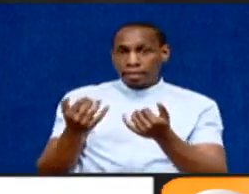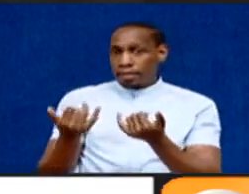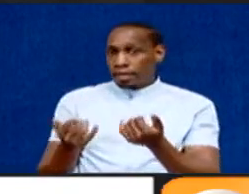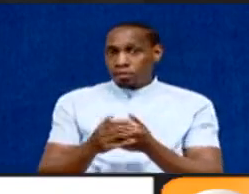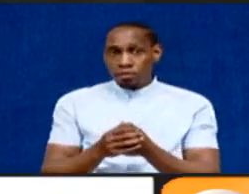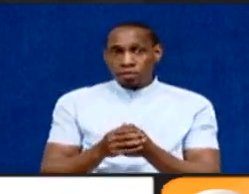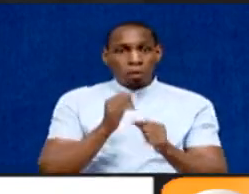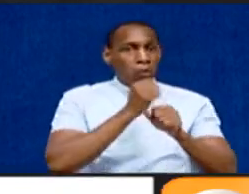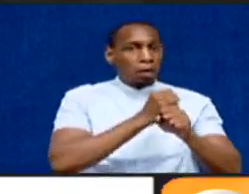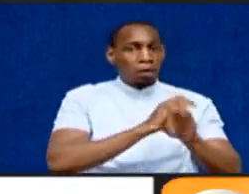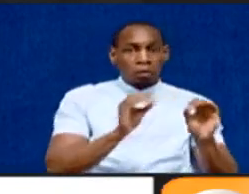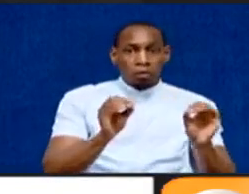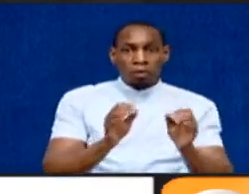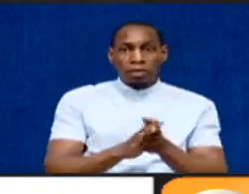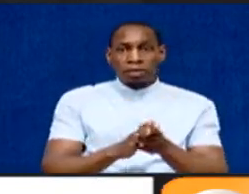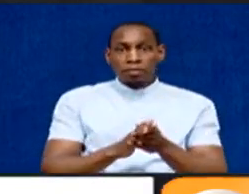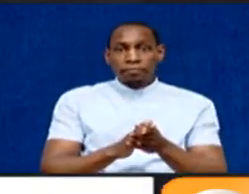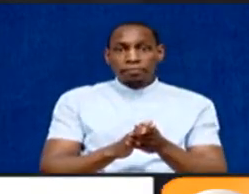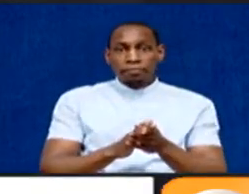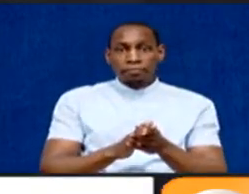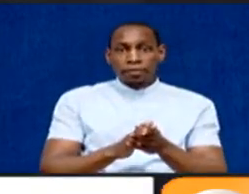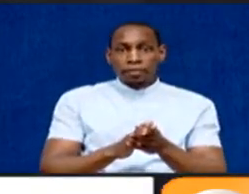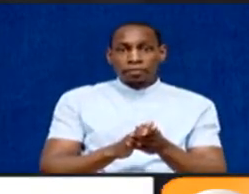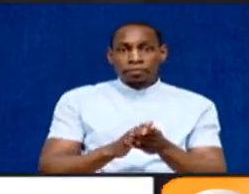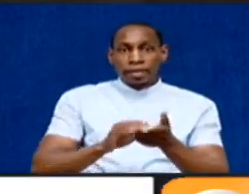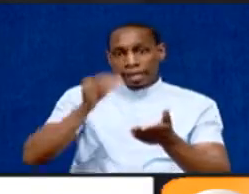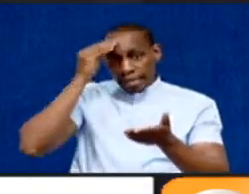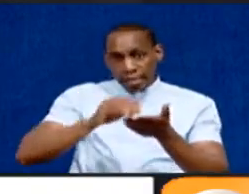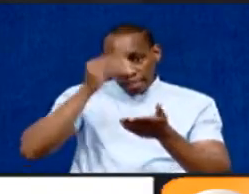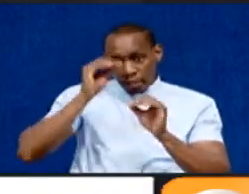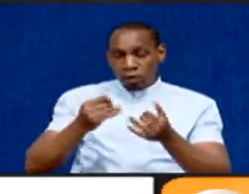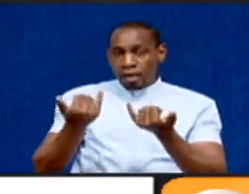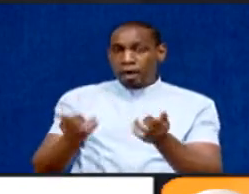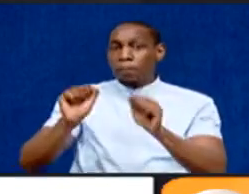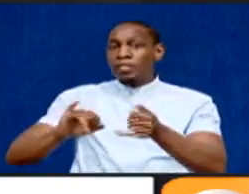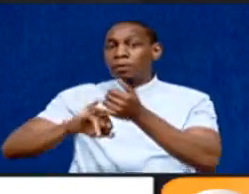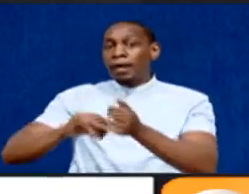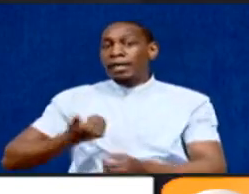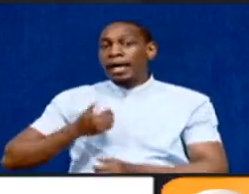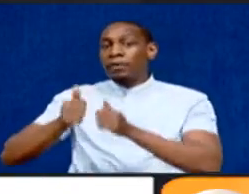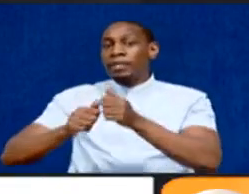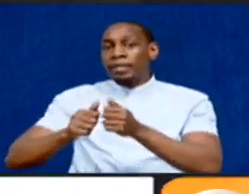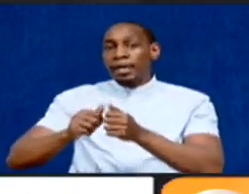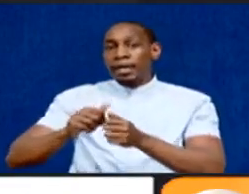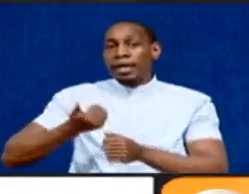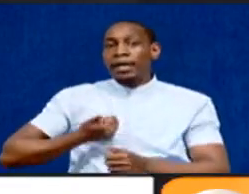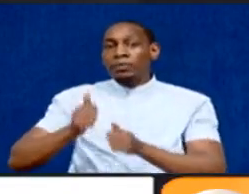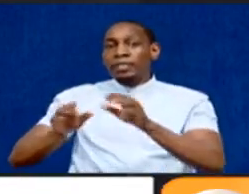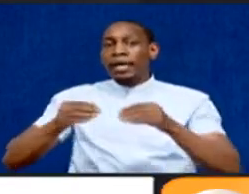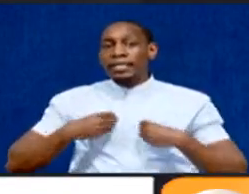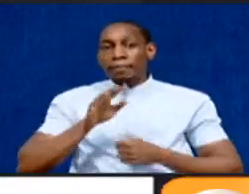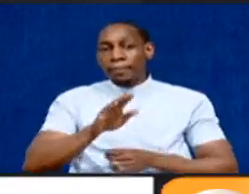not working, you're not educated. Sasa utaoa msichana wa nani? Nani atakukubali ukiwa hivi?